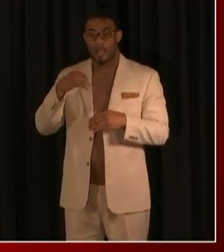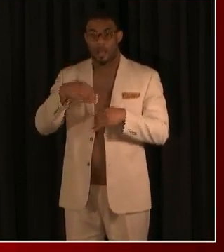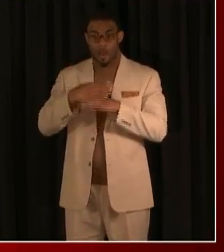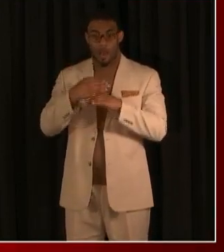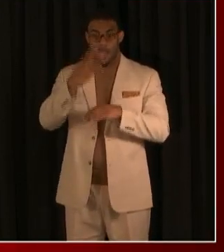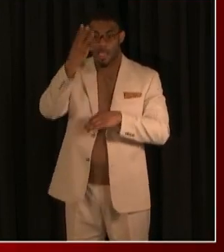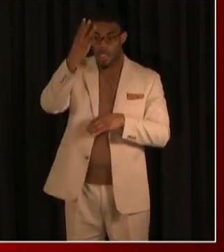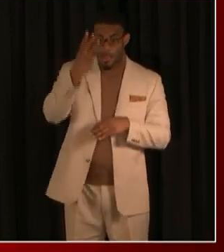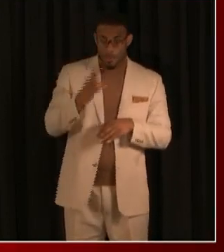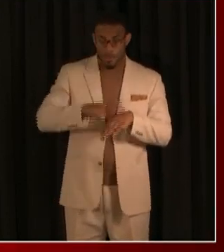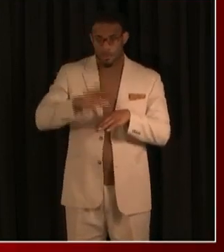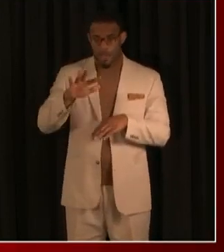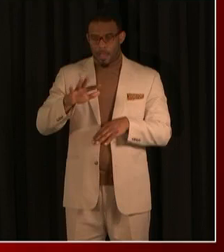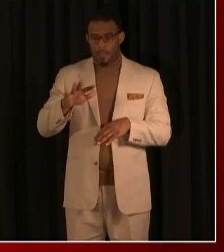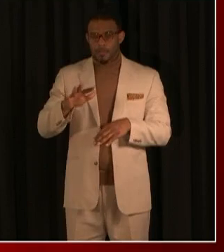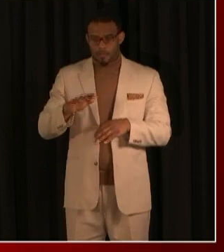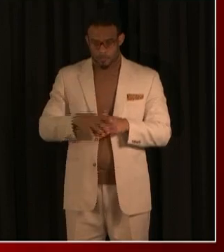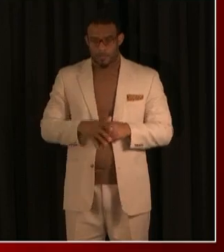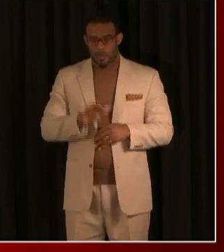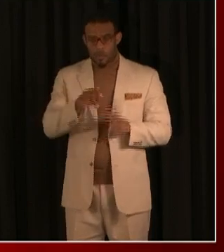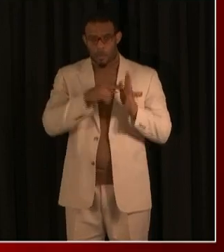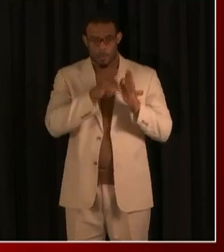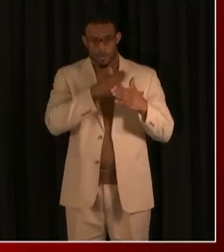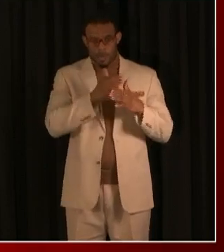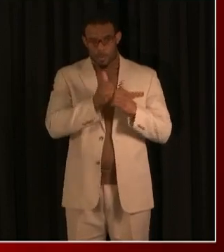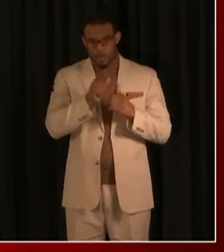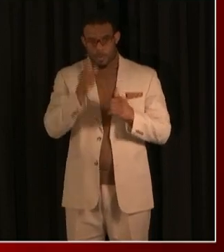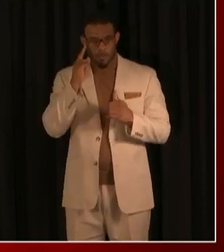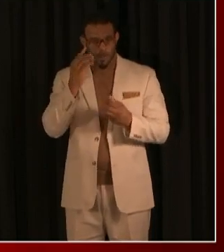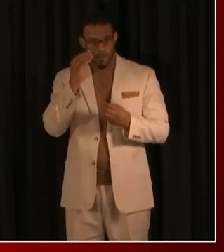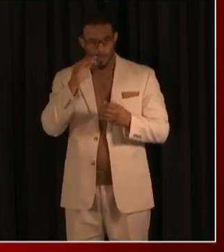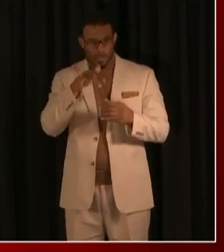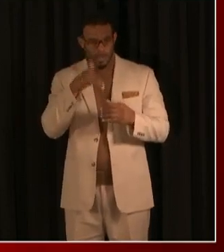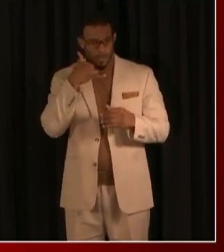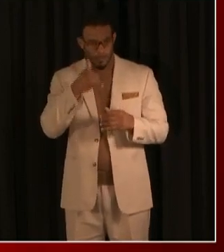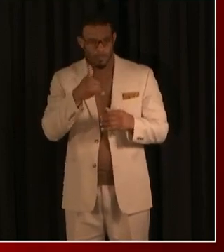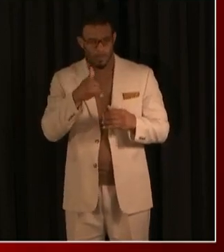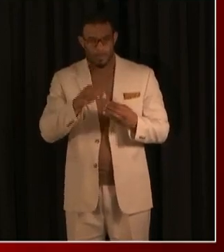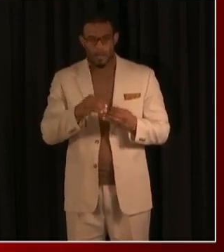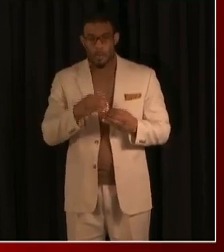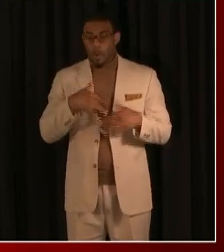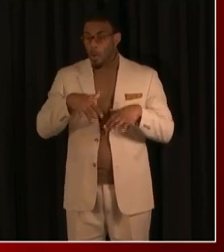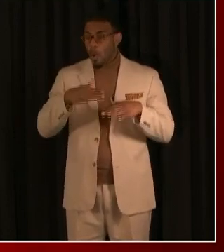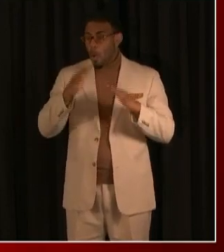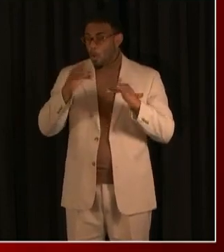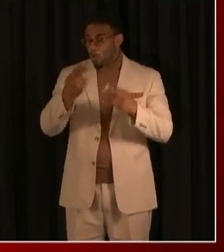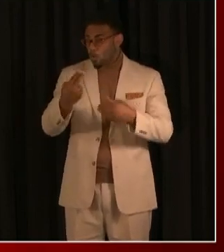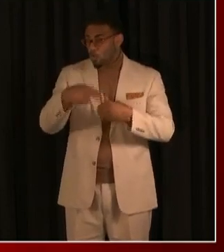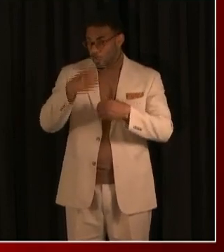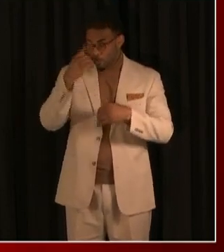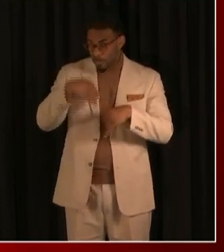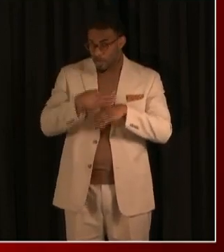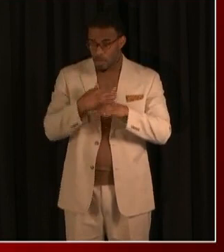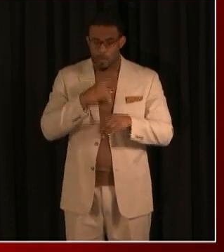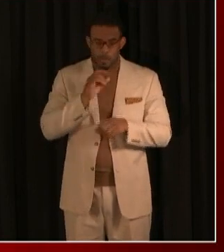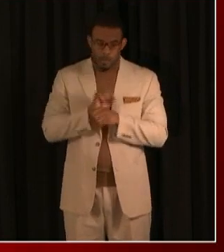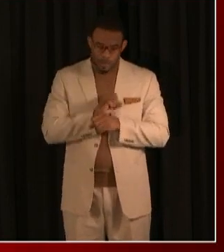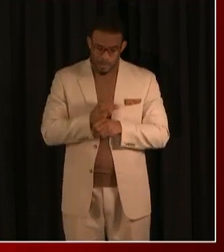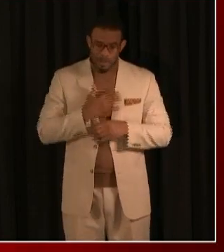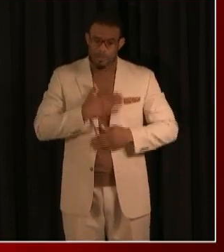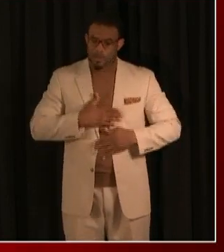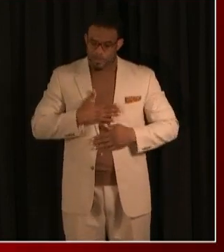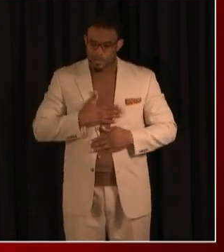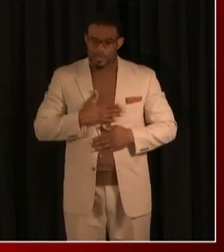at 5, and your MOCRS will share that information with you for the dial-in. We will hope that you will join us for that call. We